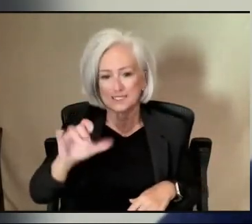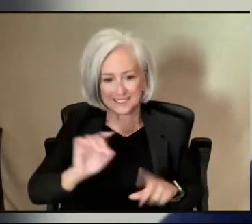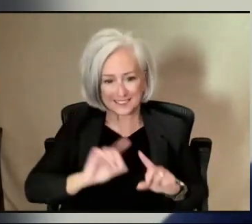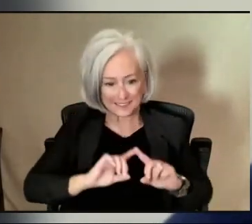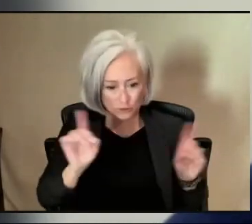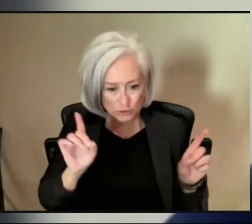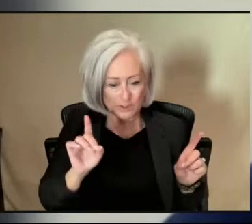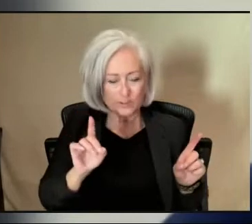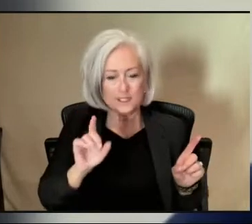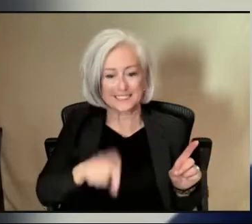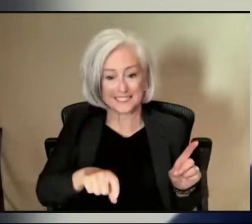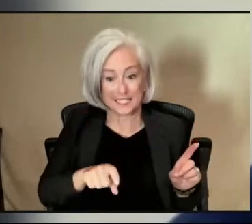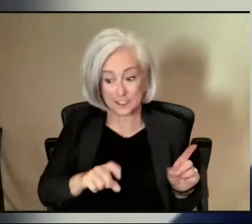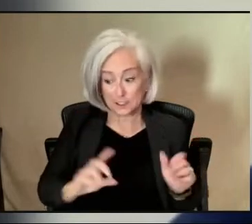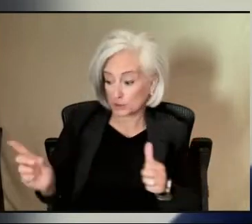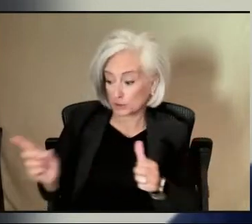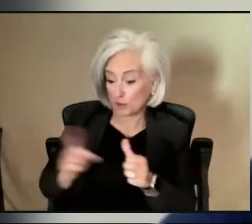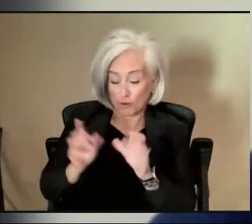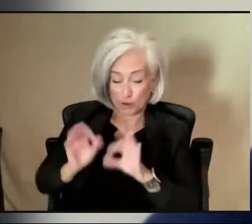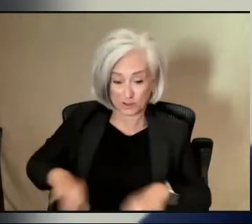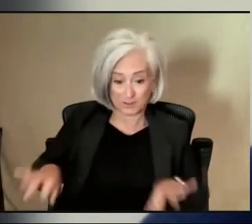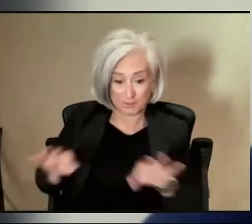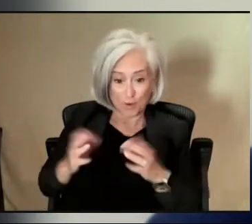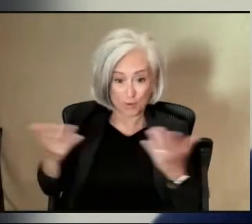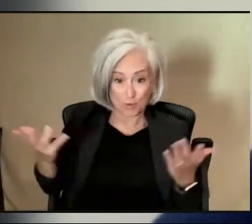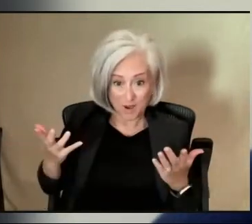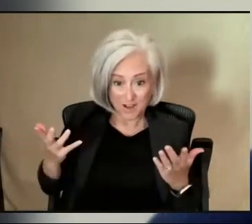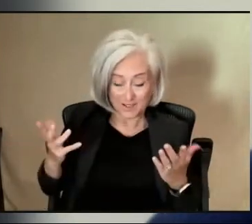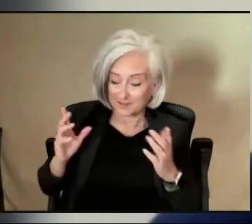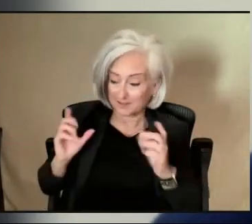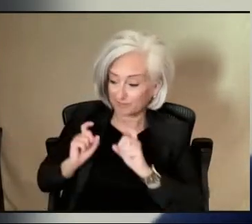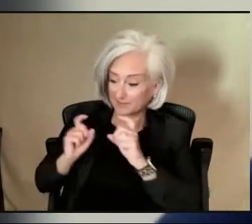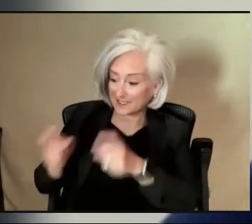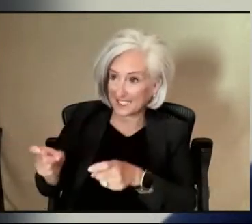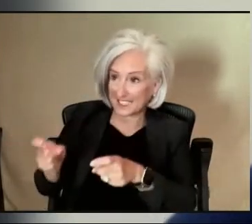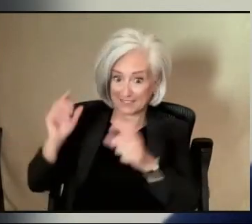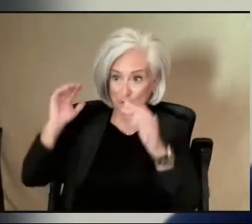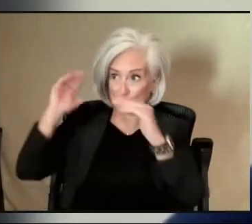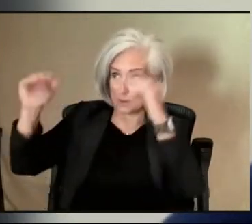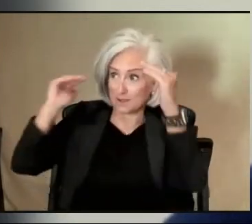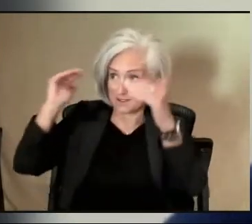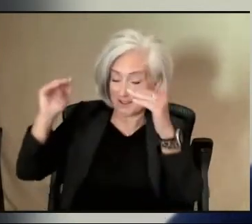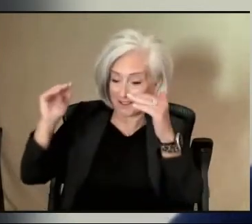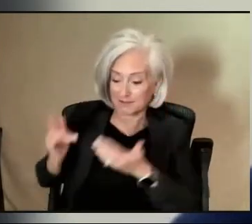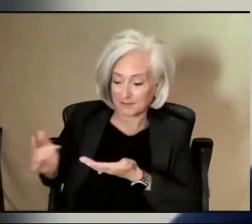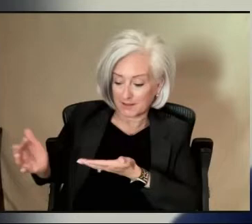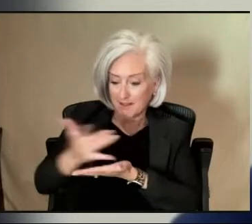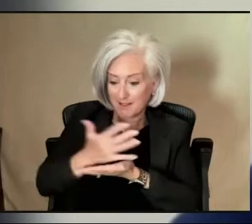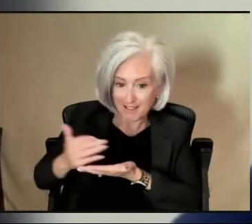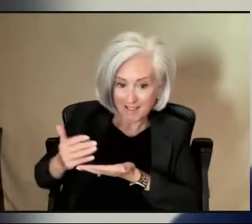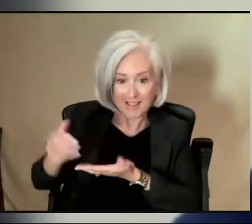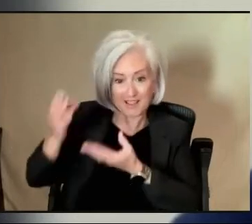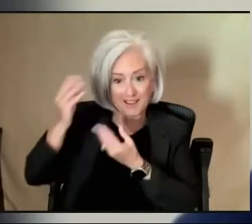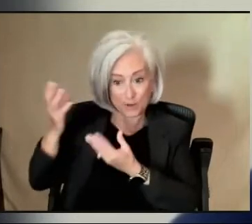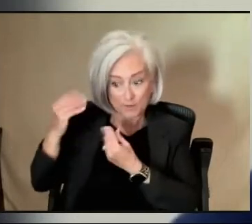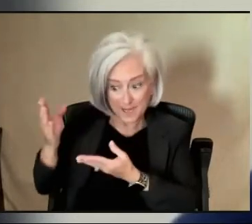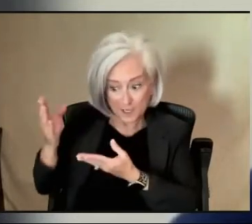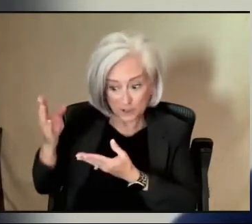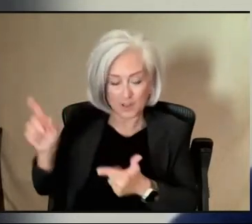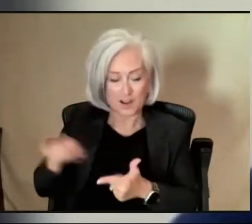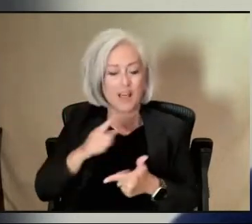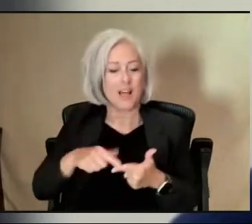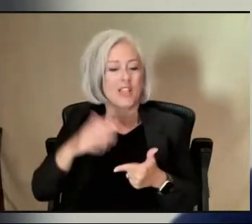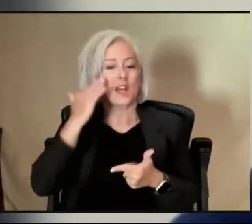the adults to be able to establish, okay, are we in the right ballpark with the dose? Are we looking for things we